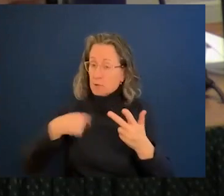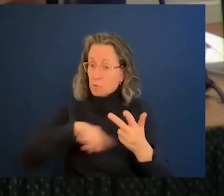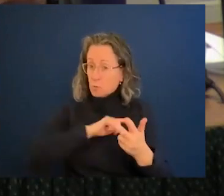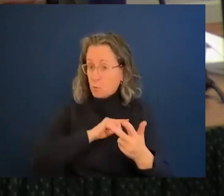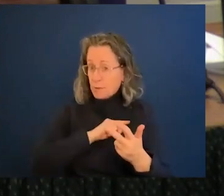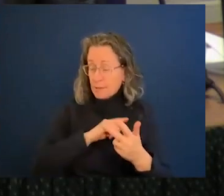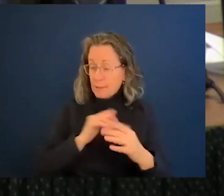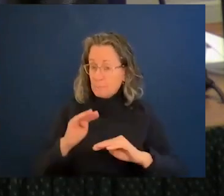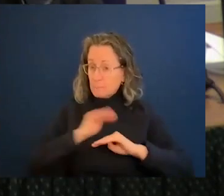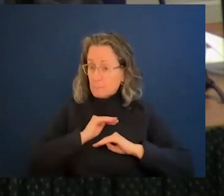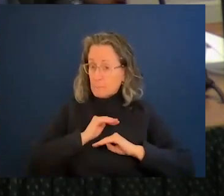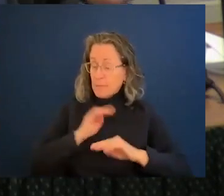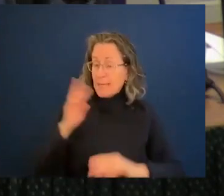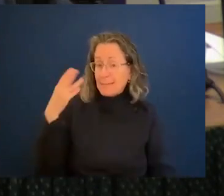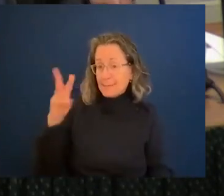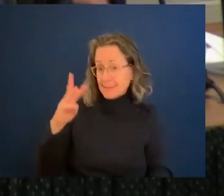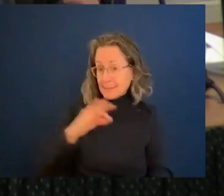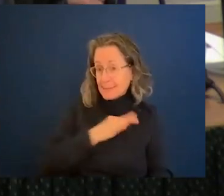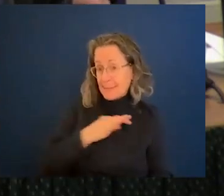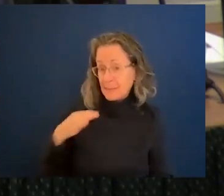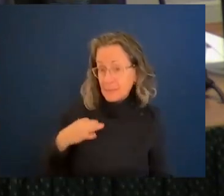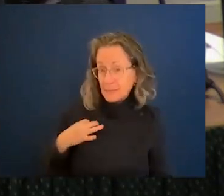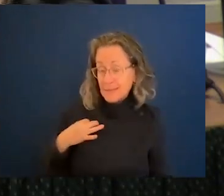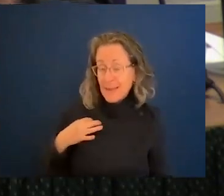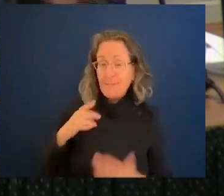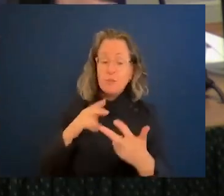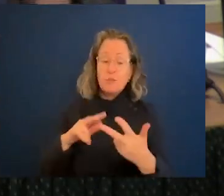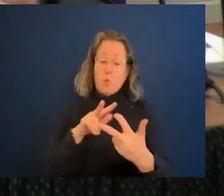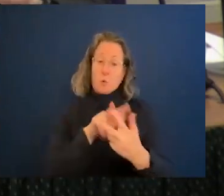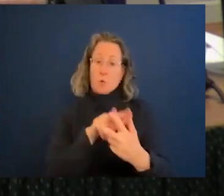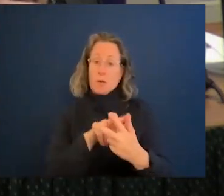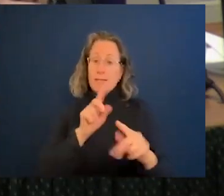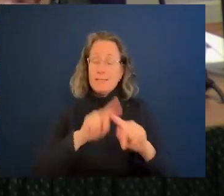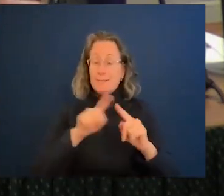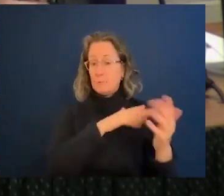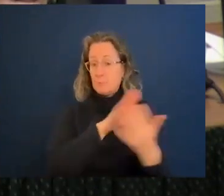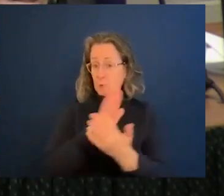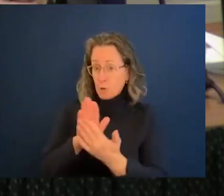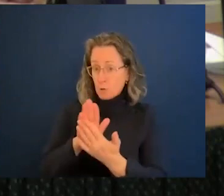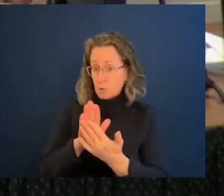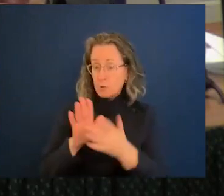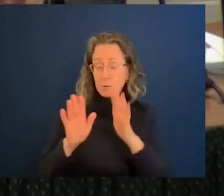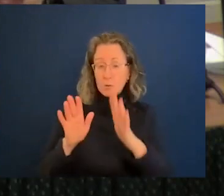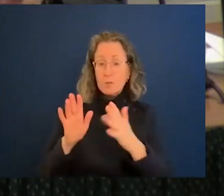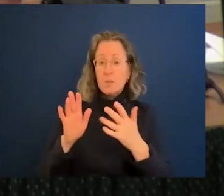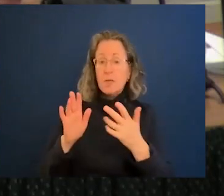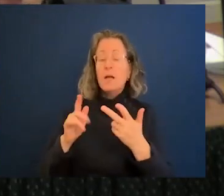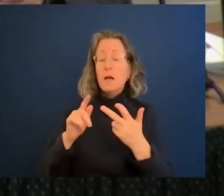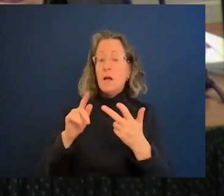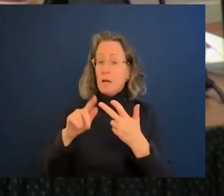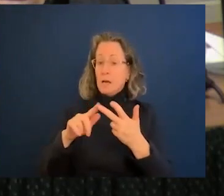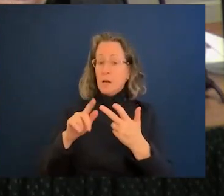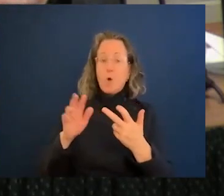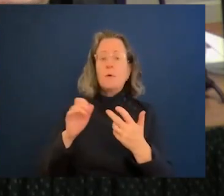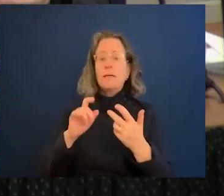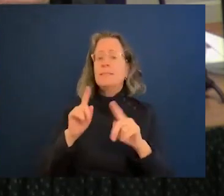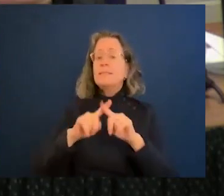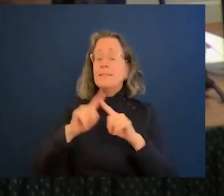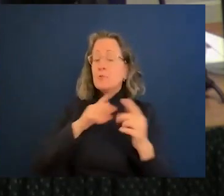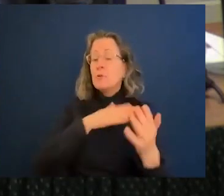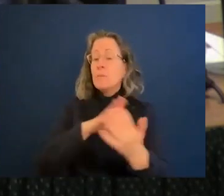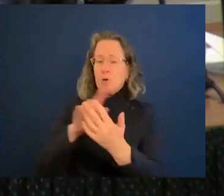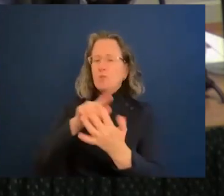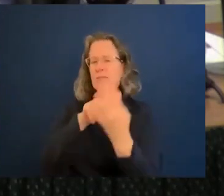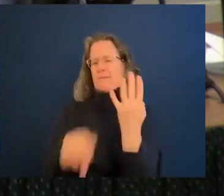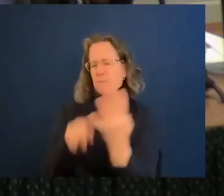services so how close would each model get to that uh that service standard so